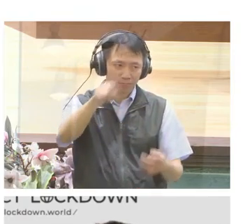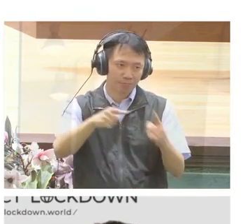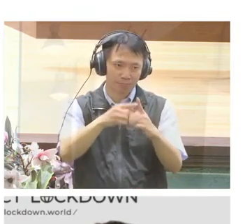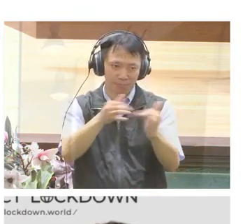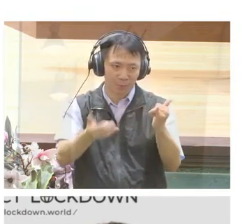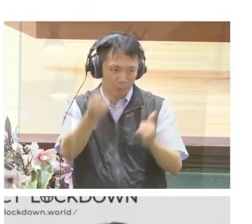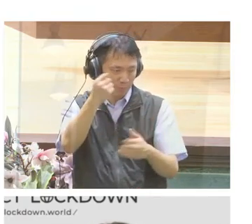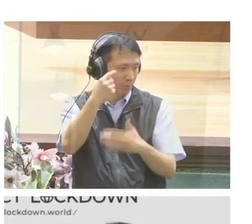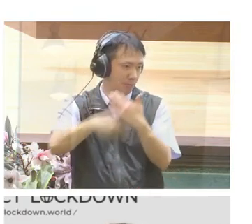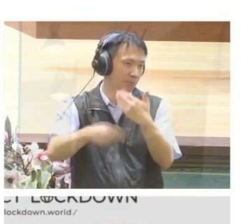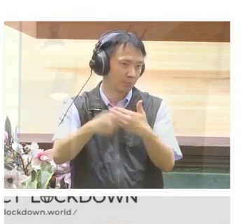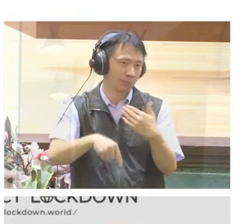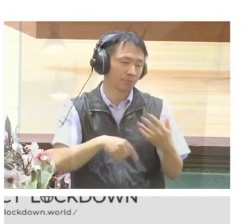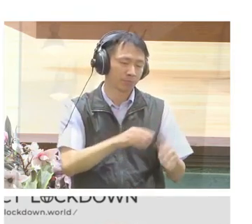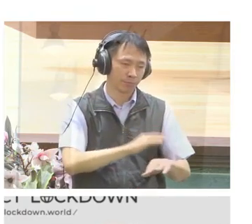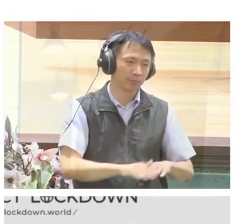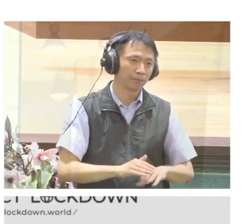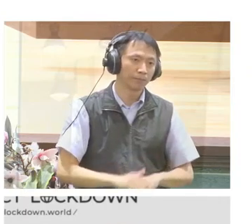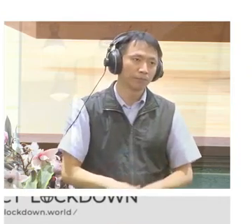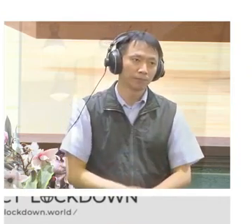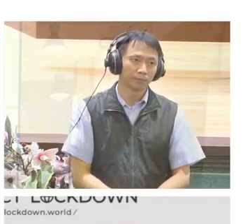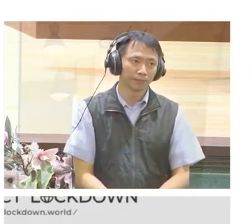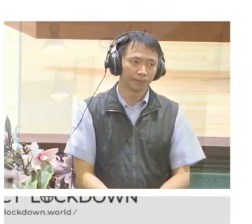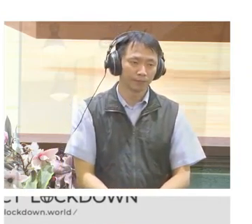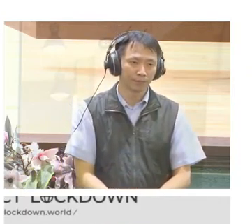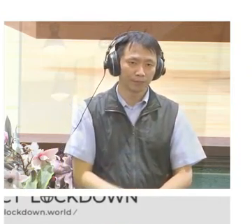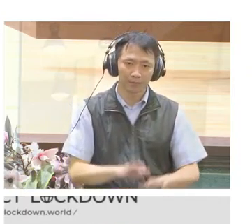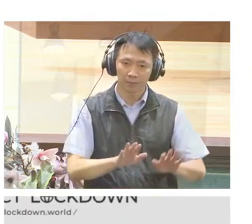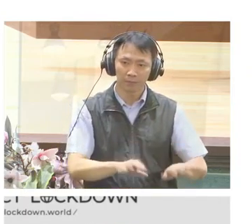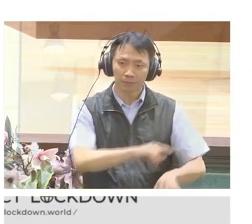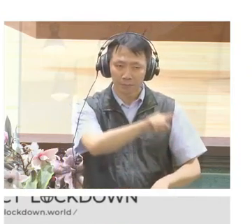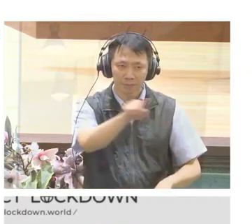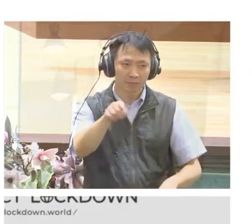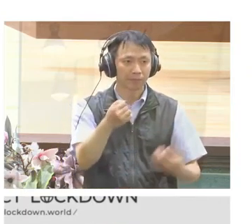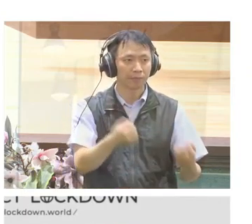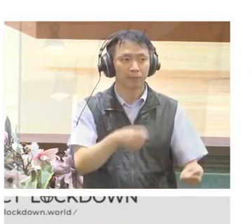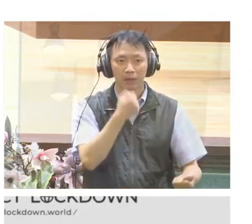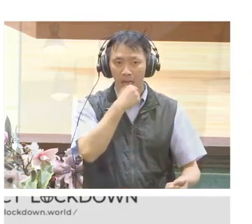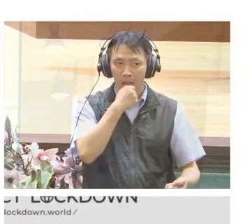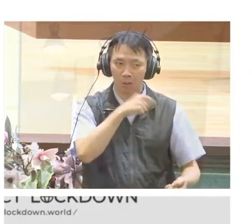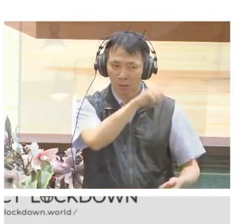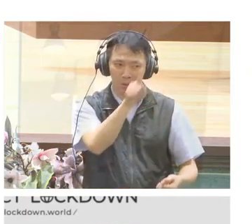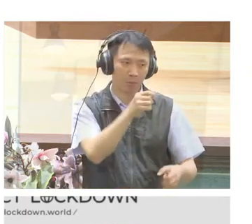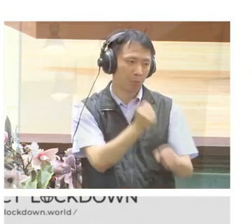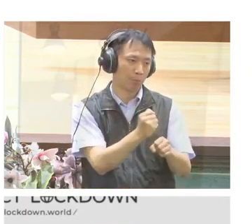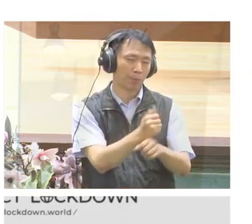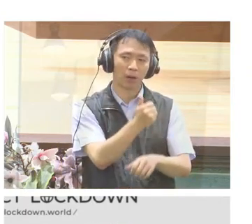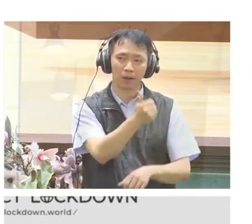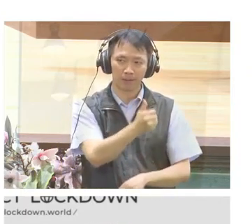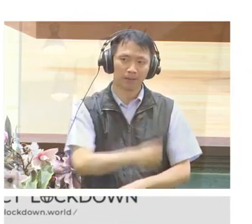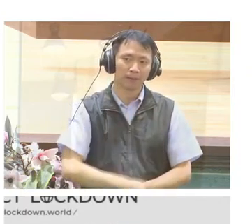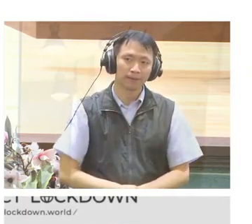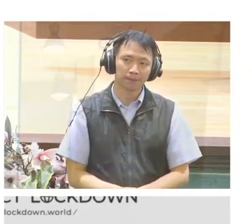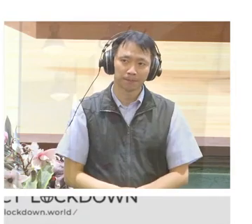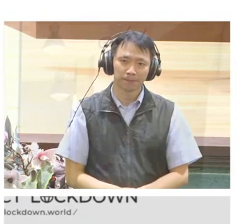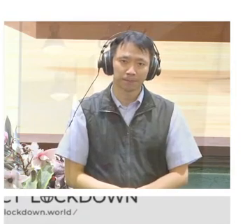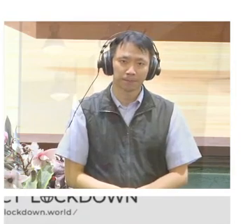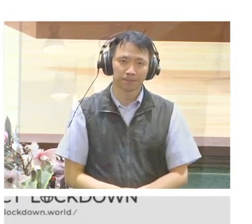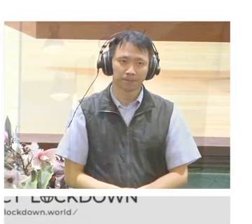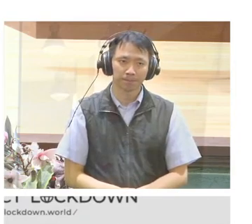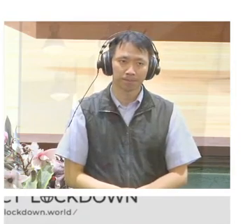approach and a caring approach. Now, Taiwan really broaches both. I think Taiwan has, they've used community initiatives, they've sent